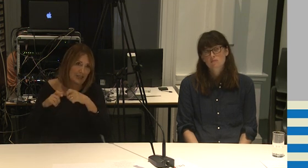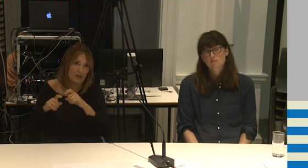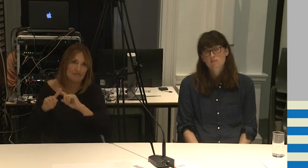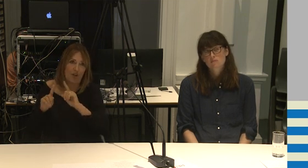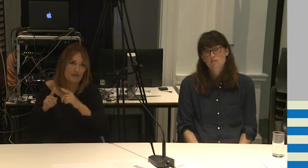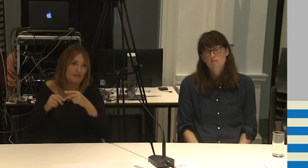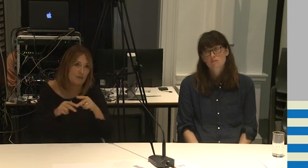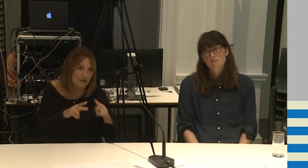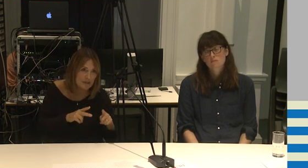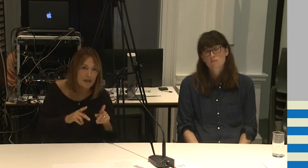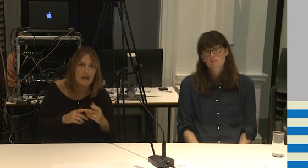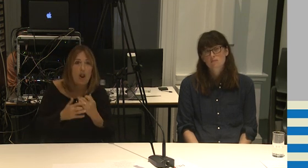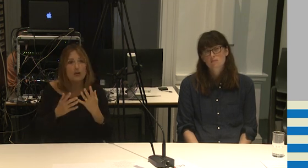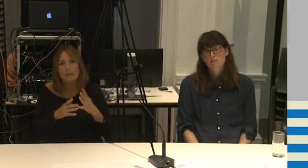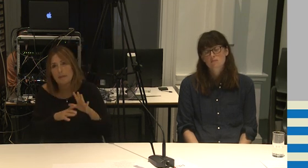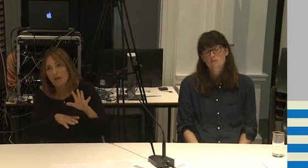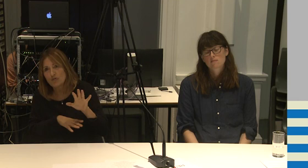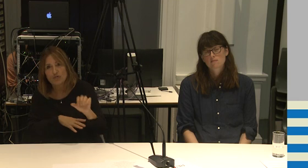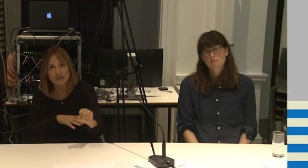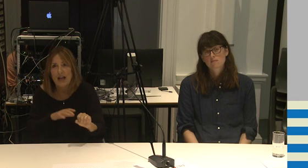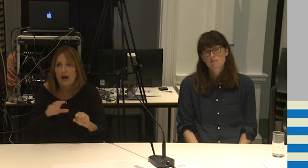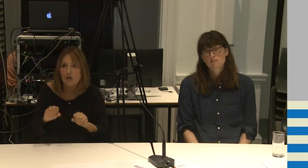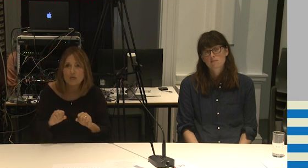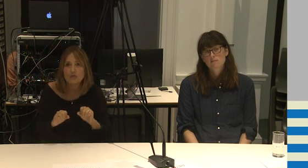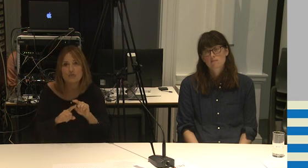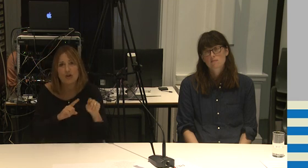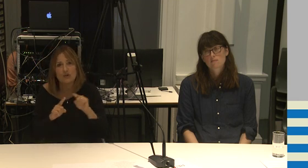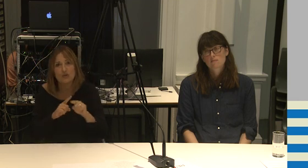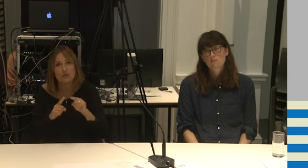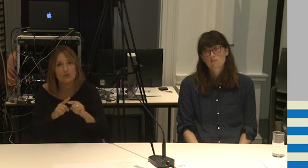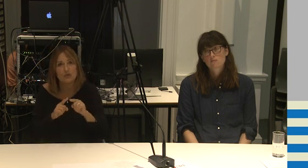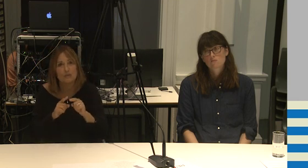hope lots more people reach out to you to form wider communities.